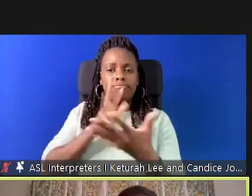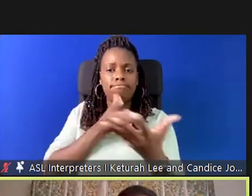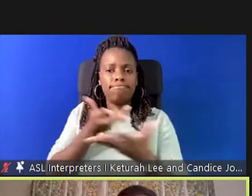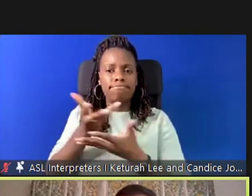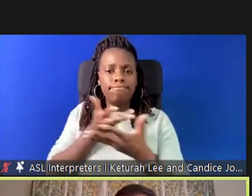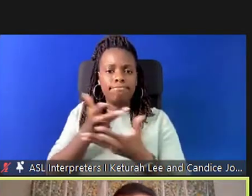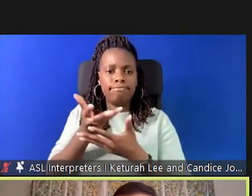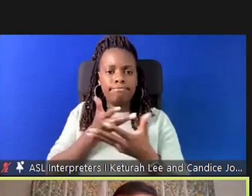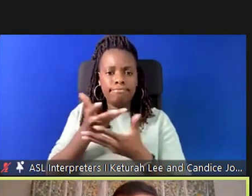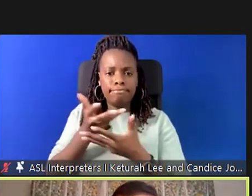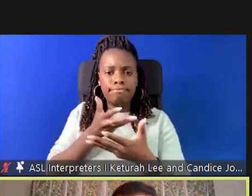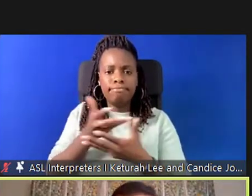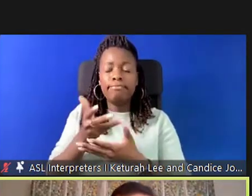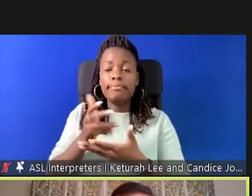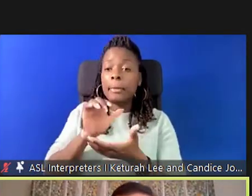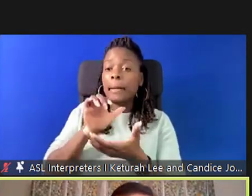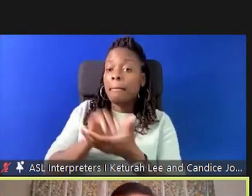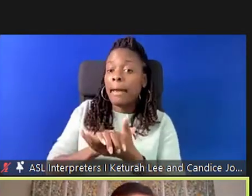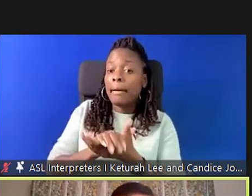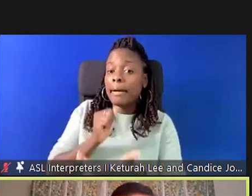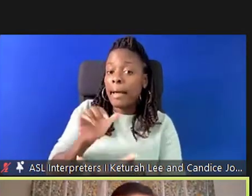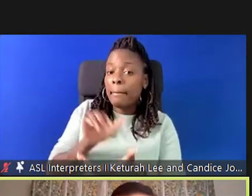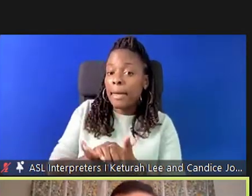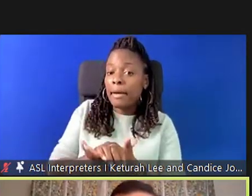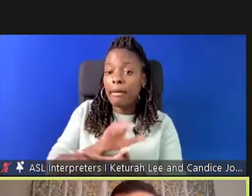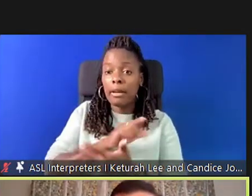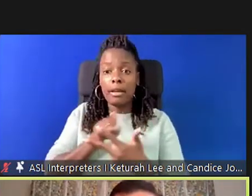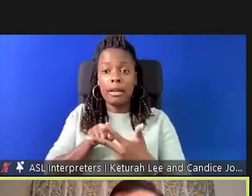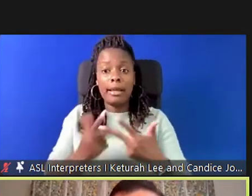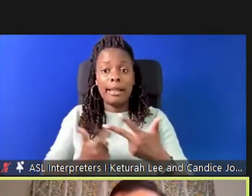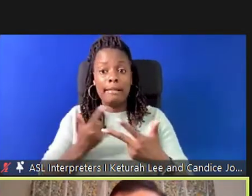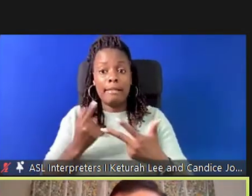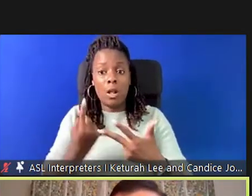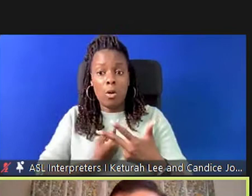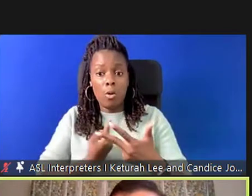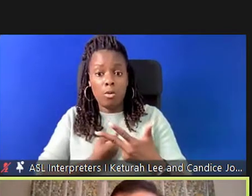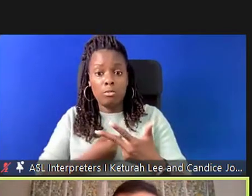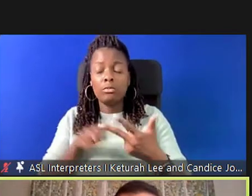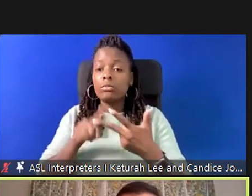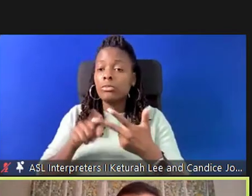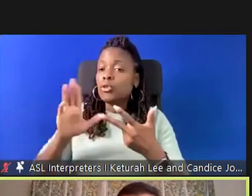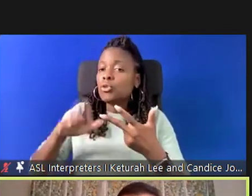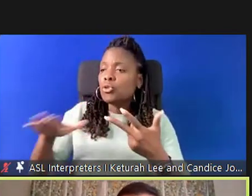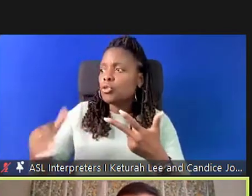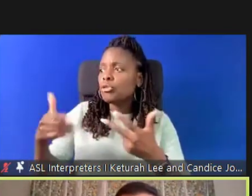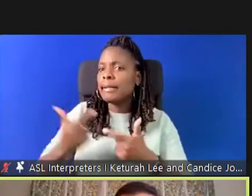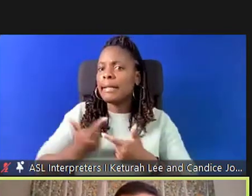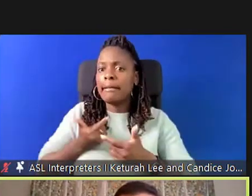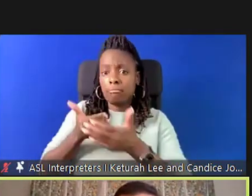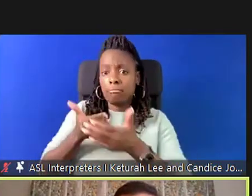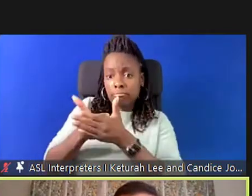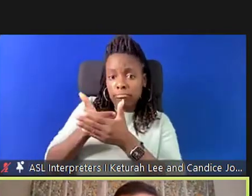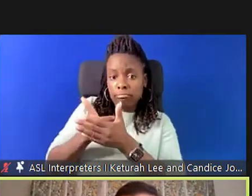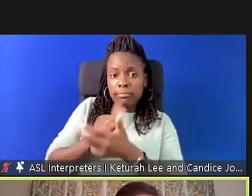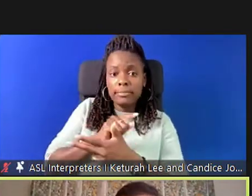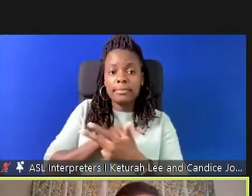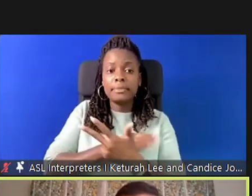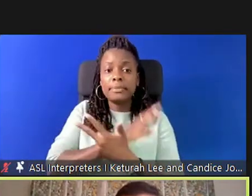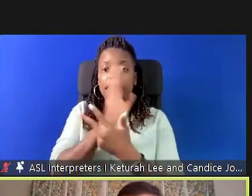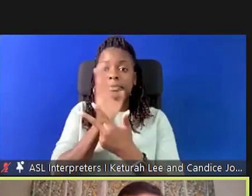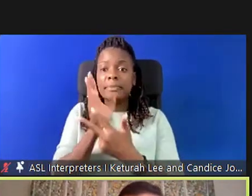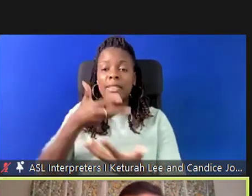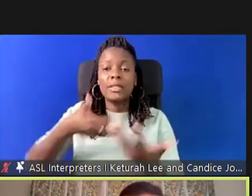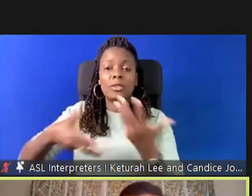including 3 items: marital status, living alone, and the presence of nearby children; social network interaction with